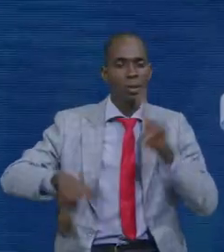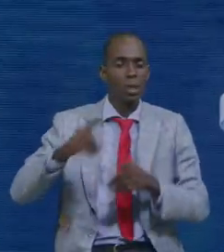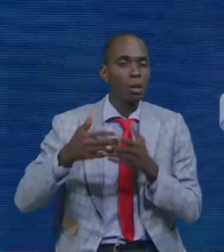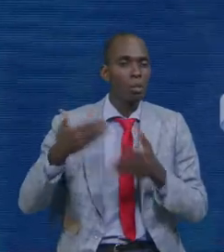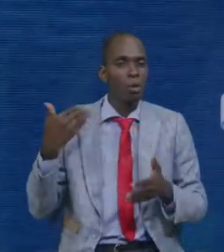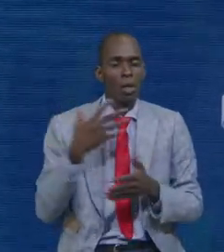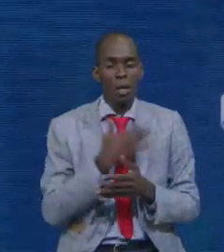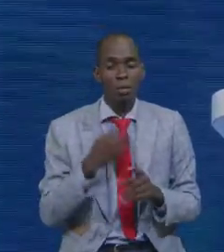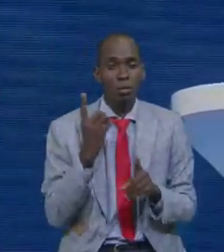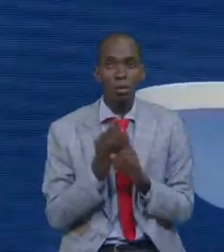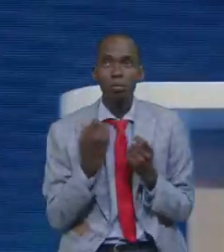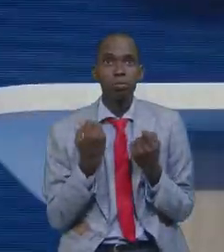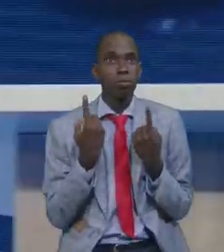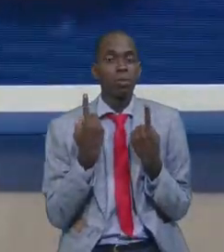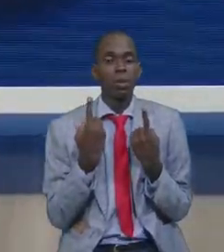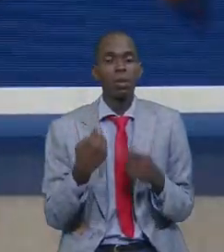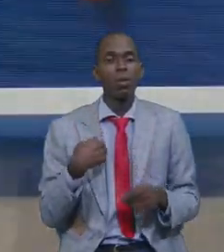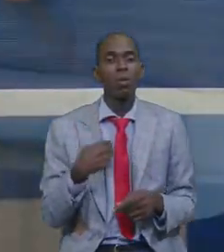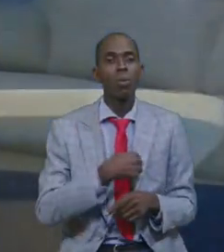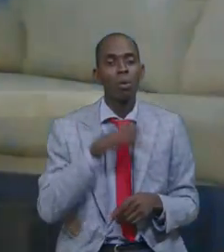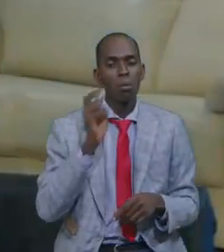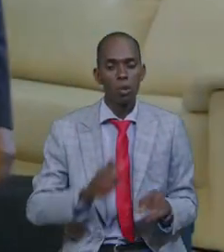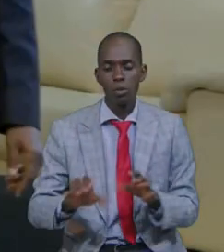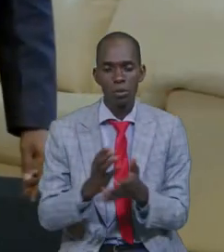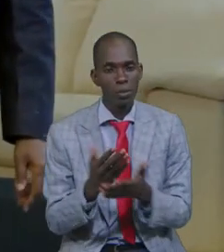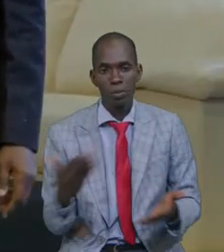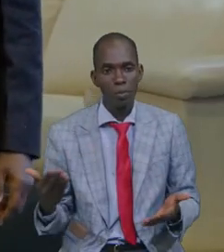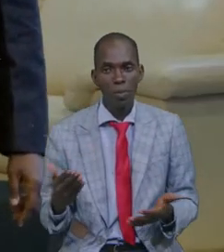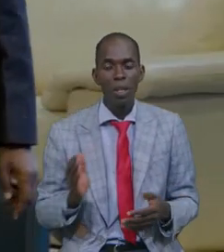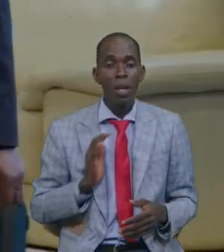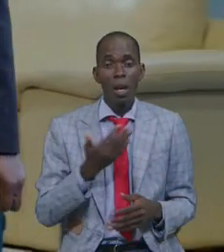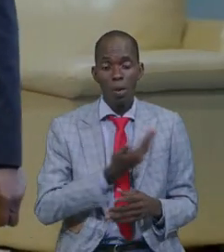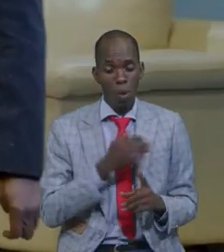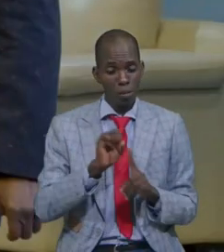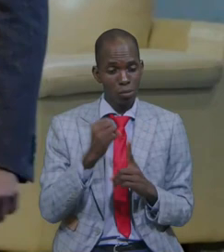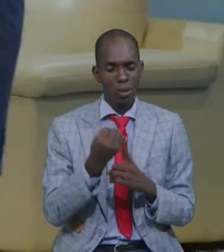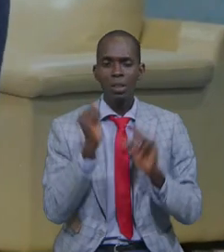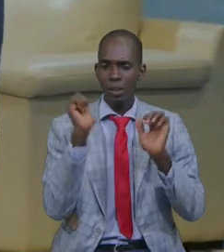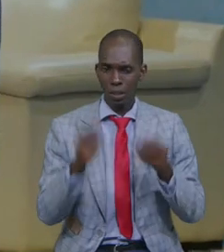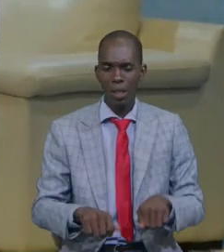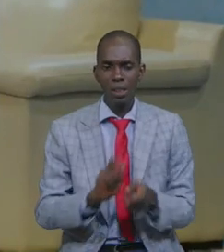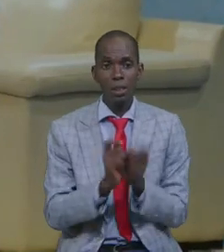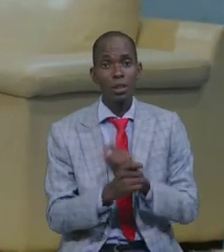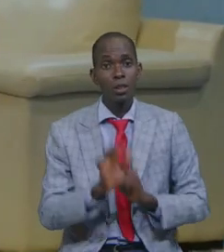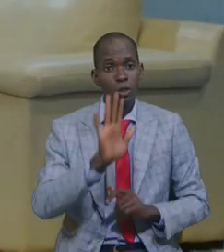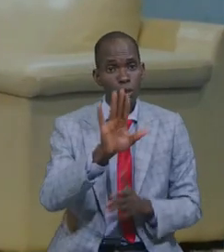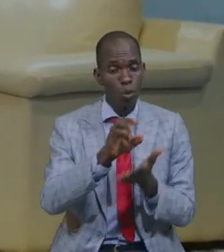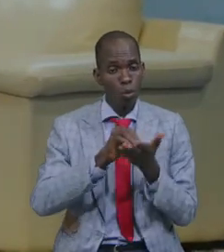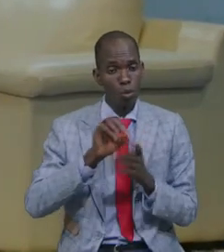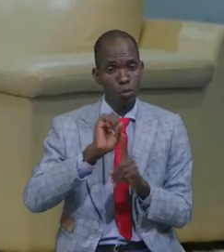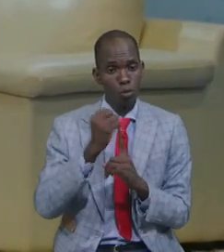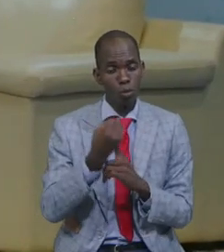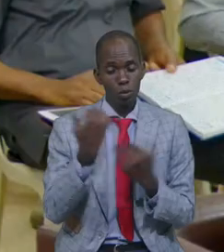they said, we must do something. Our situation can change. Your situation